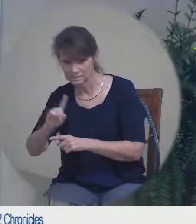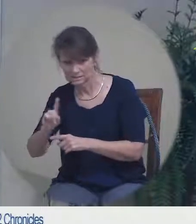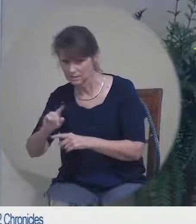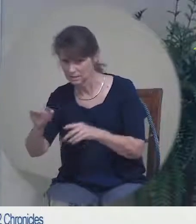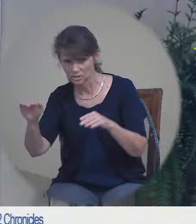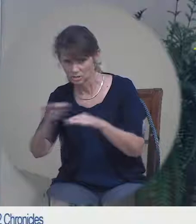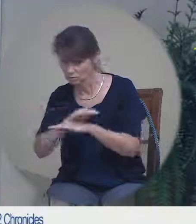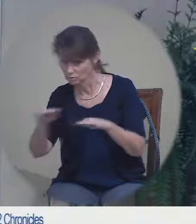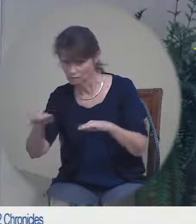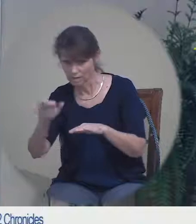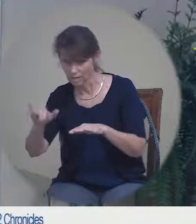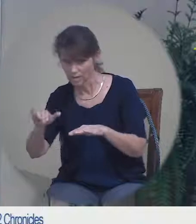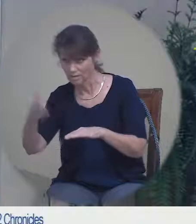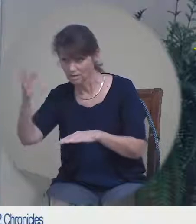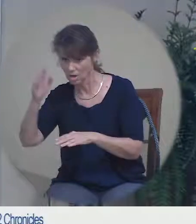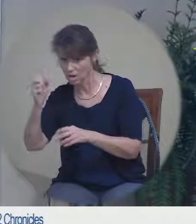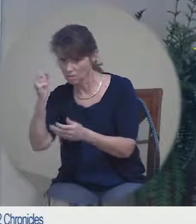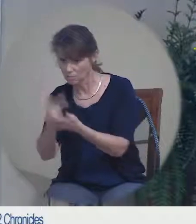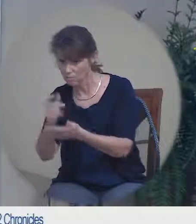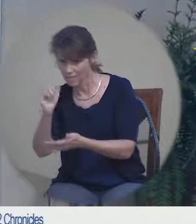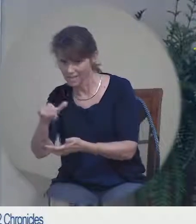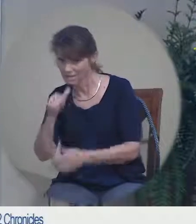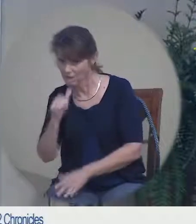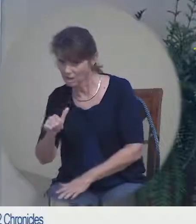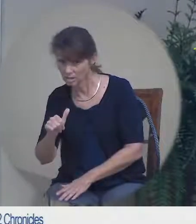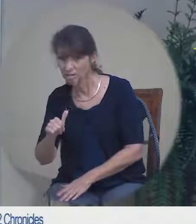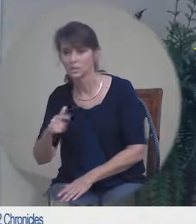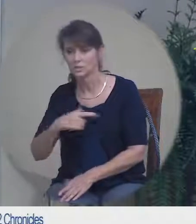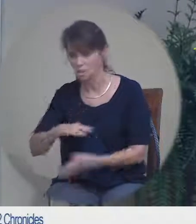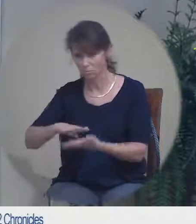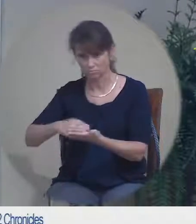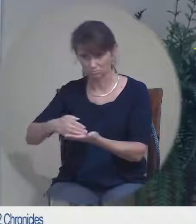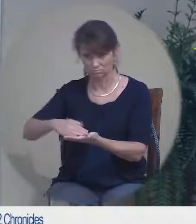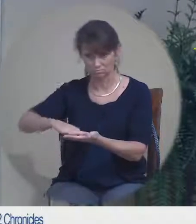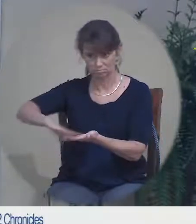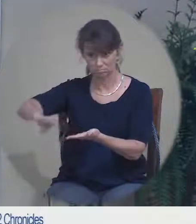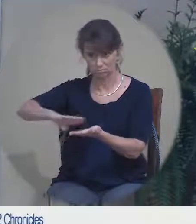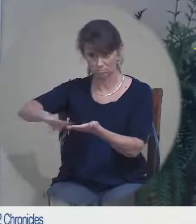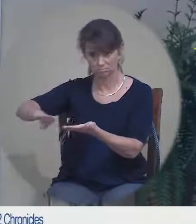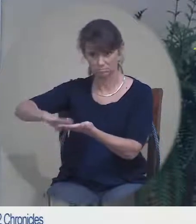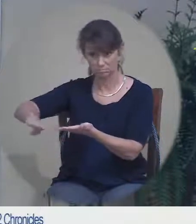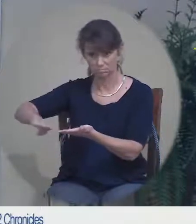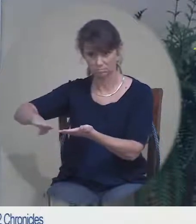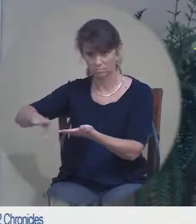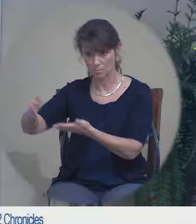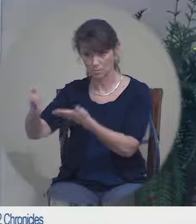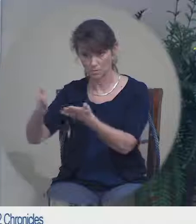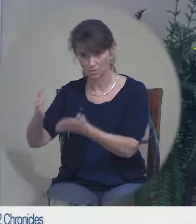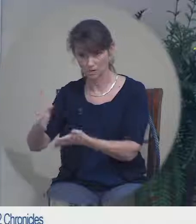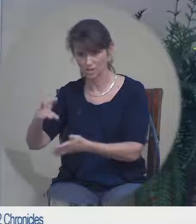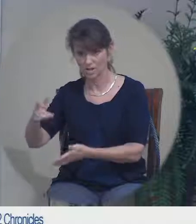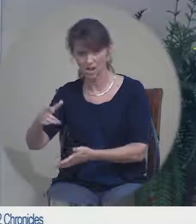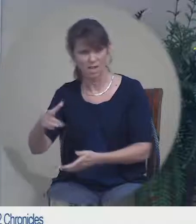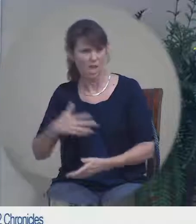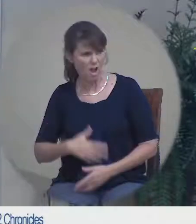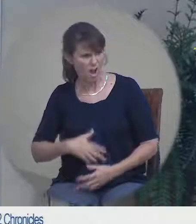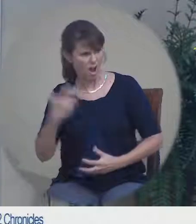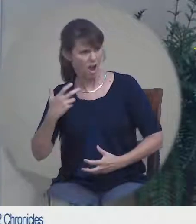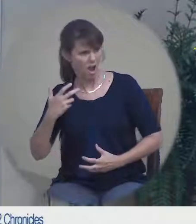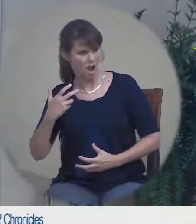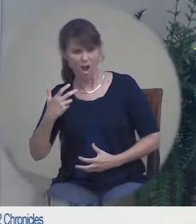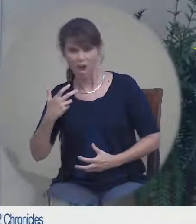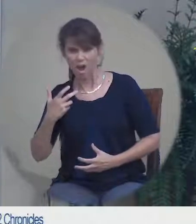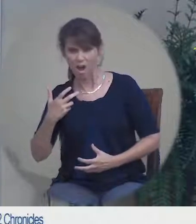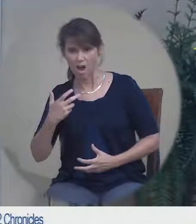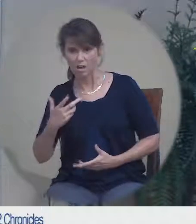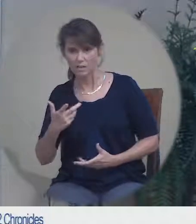approve of them. So he dismissed them. And when he dismissed those mercenaries, they got mad. Said their anger burned fiercely. And